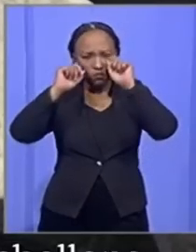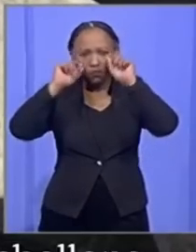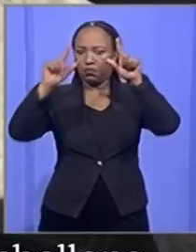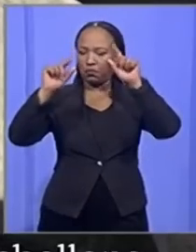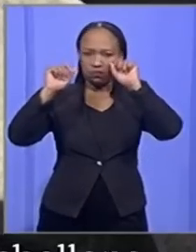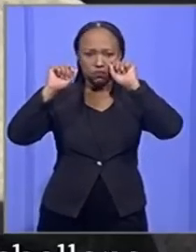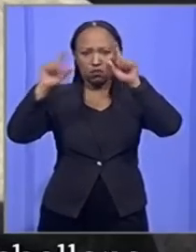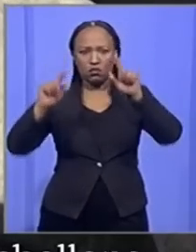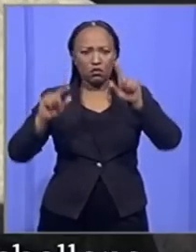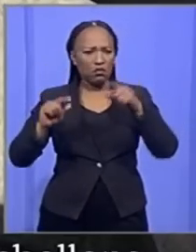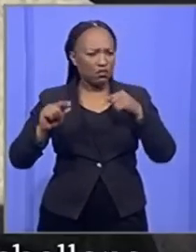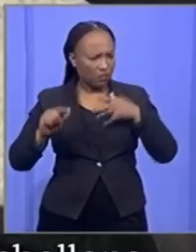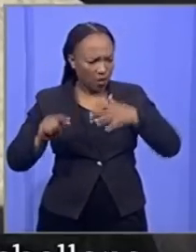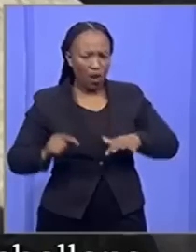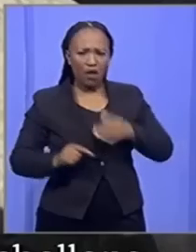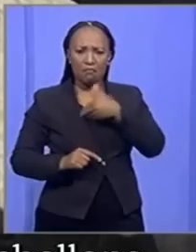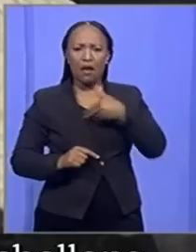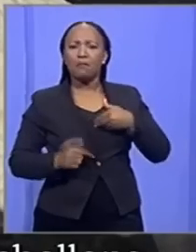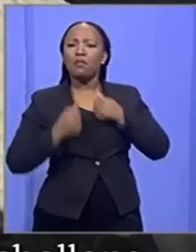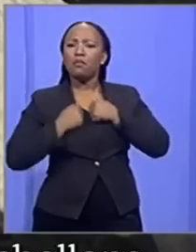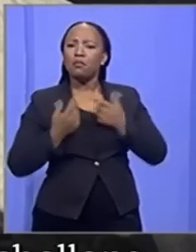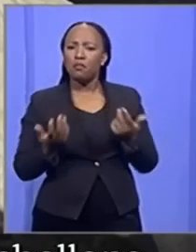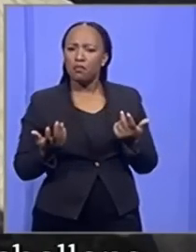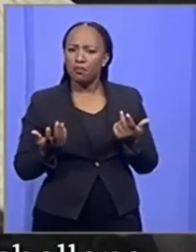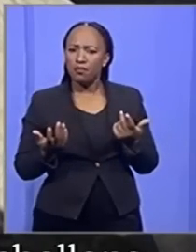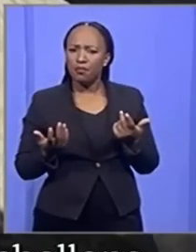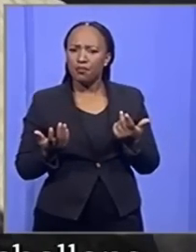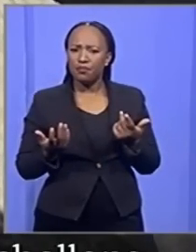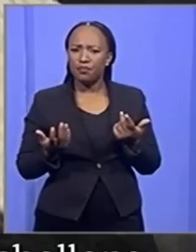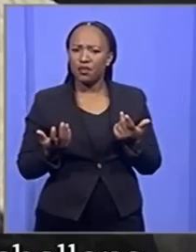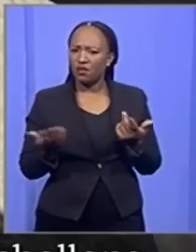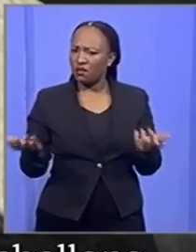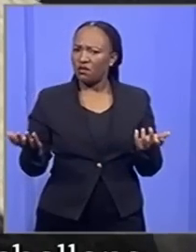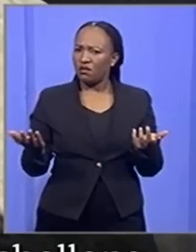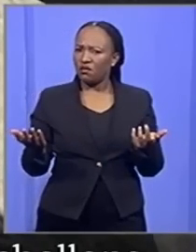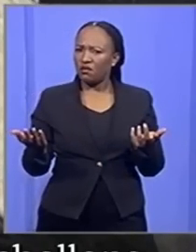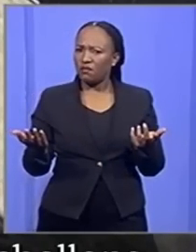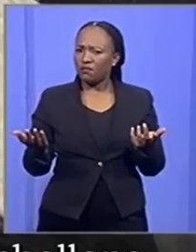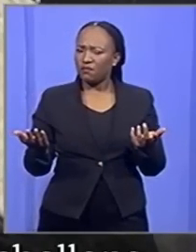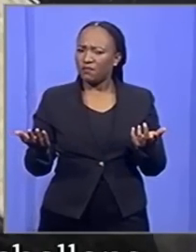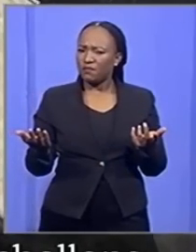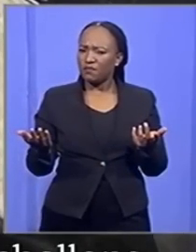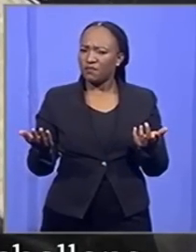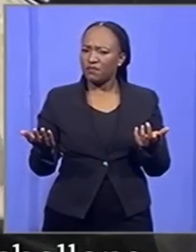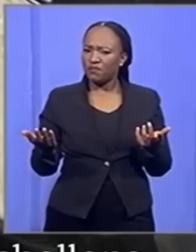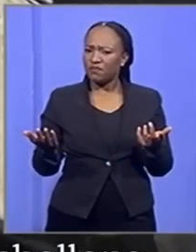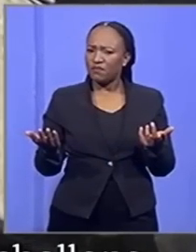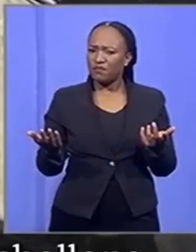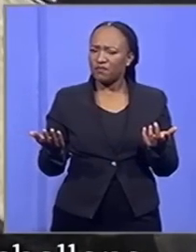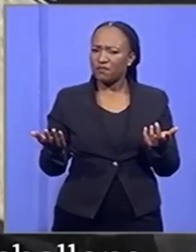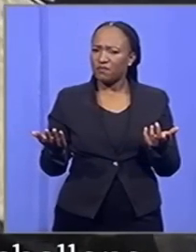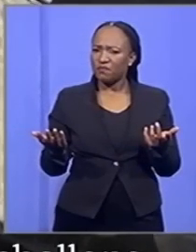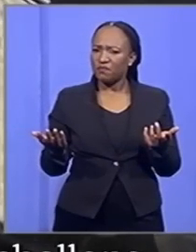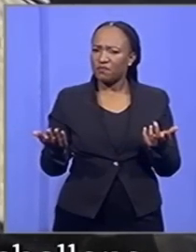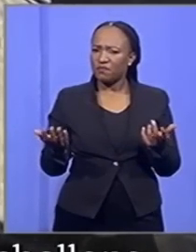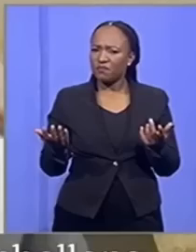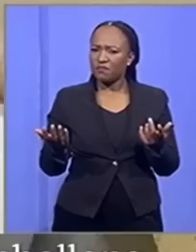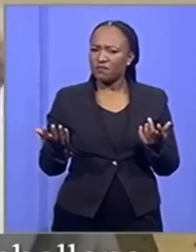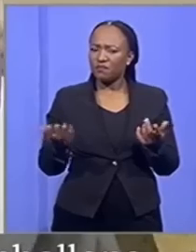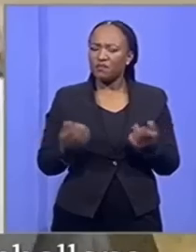ke nyaka mmaka bjano ra namela advance